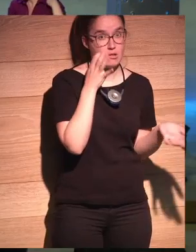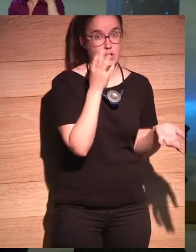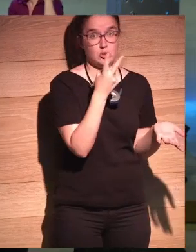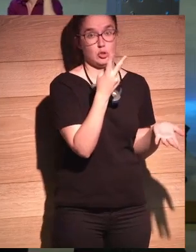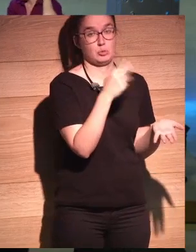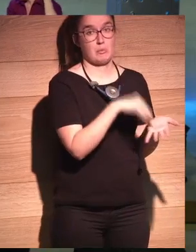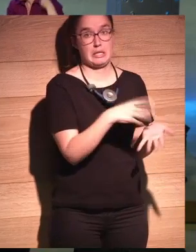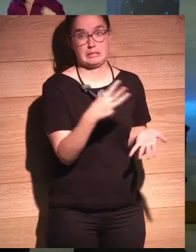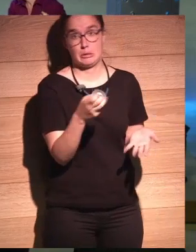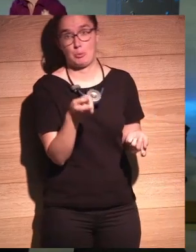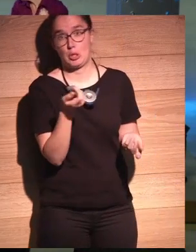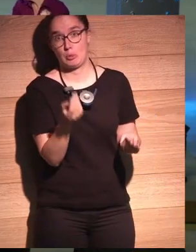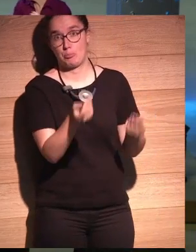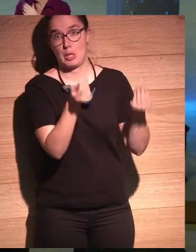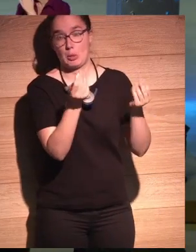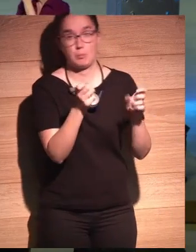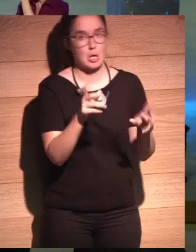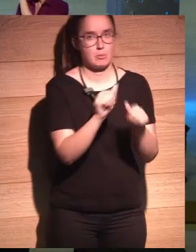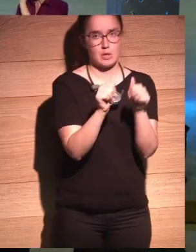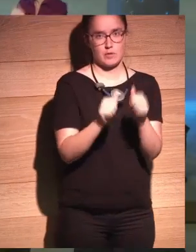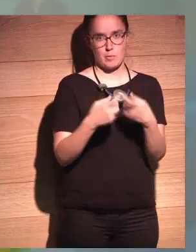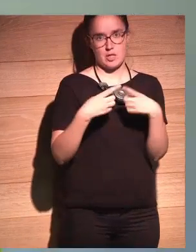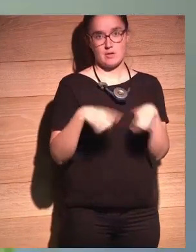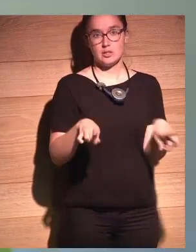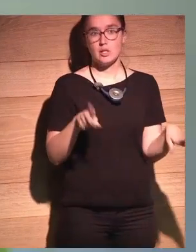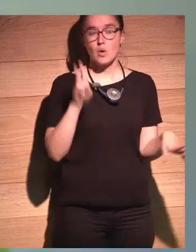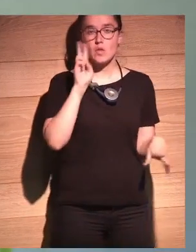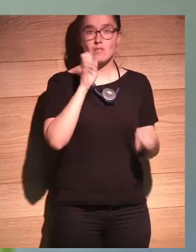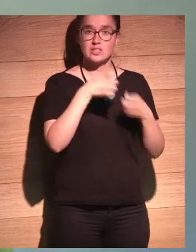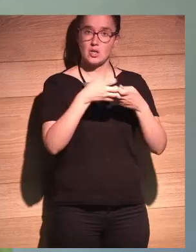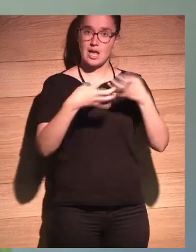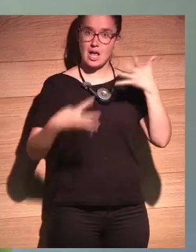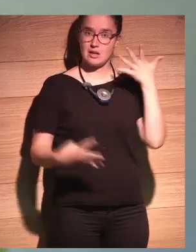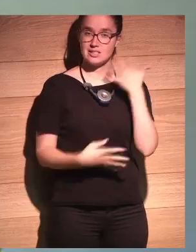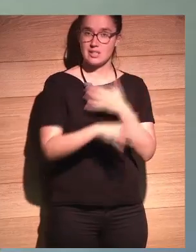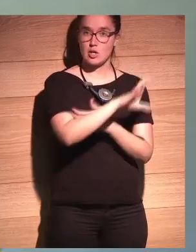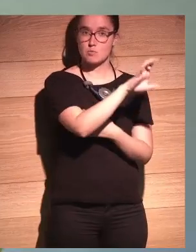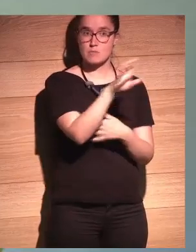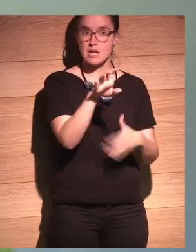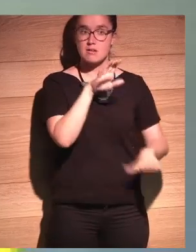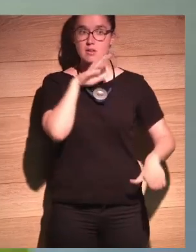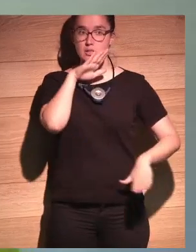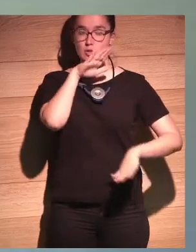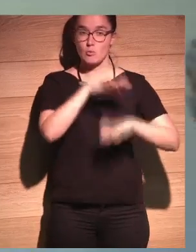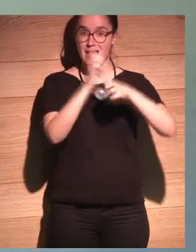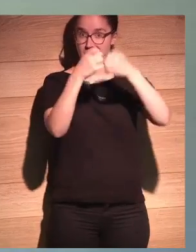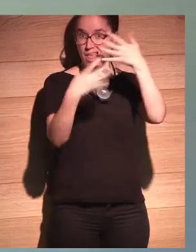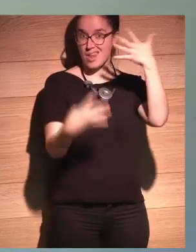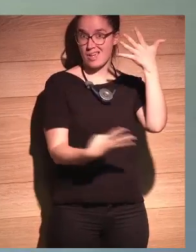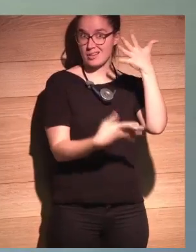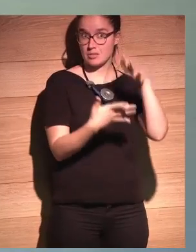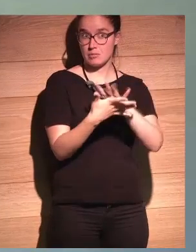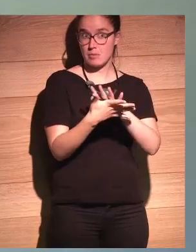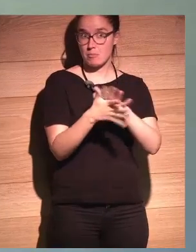Un poquito mejor, un poco peor. Maybe in 2030 it will be different, of course. When I've seen the list of the countries that are